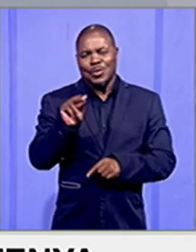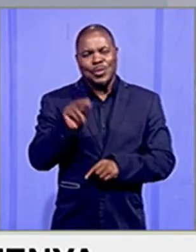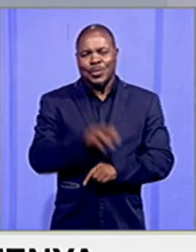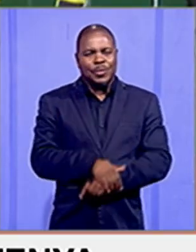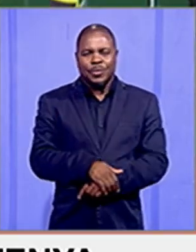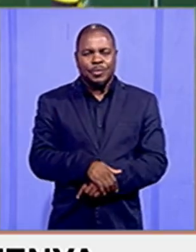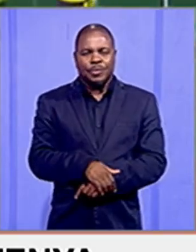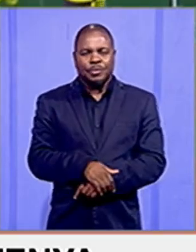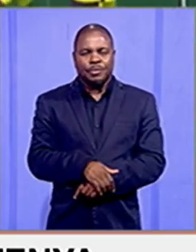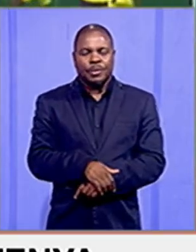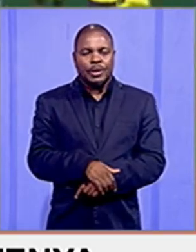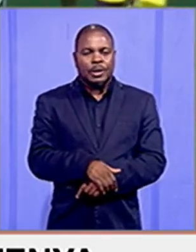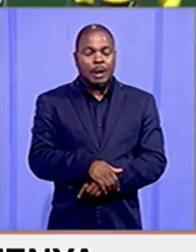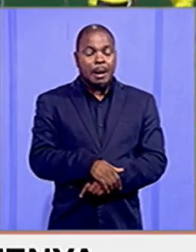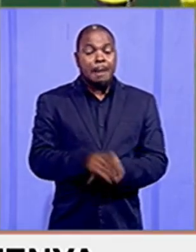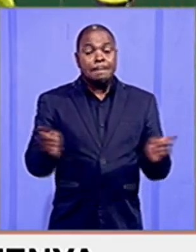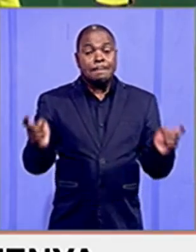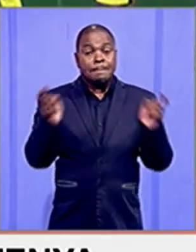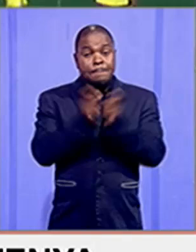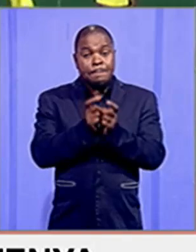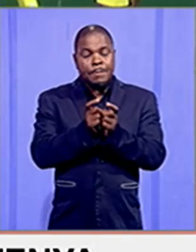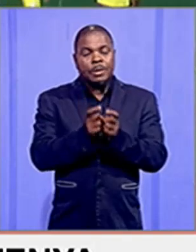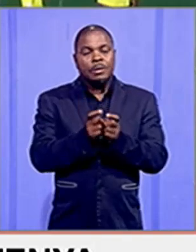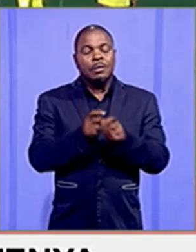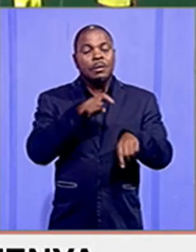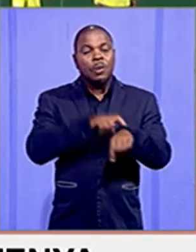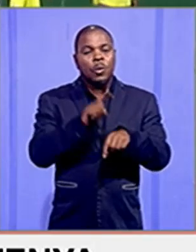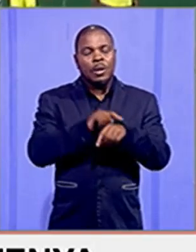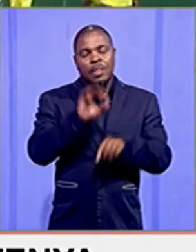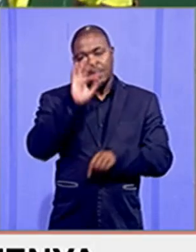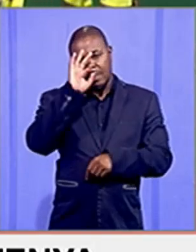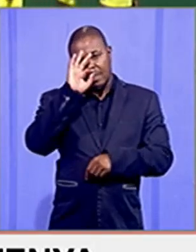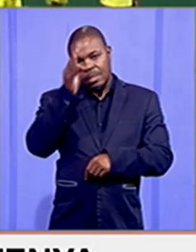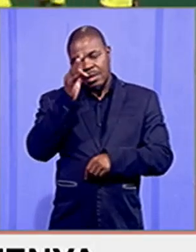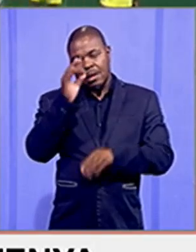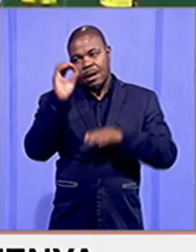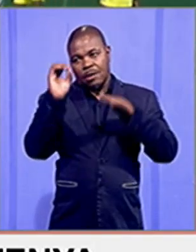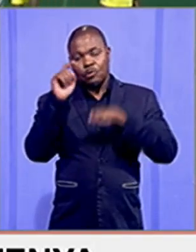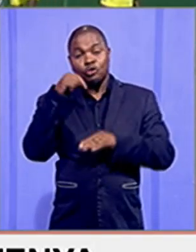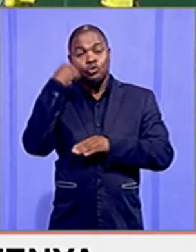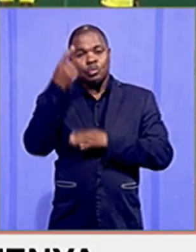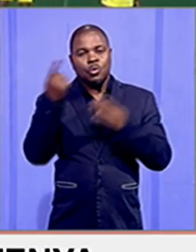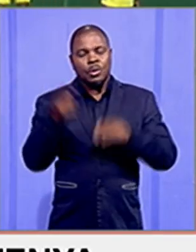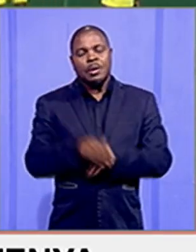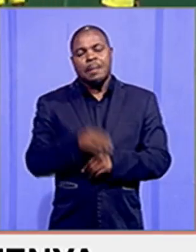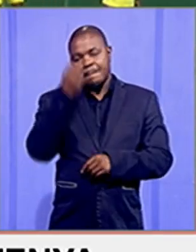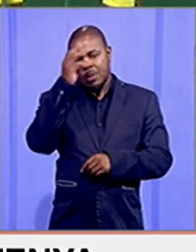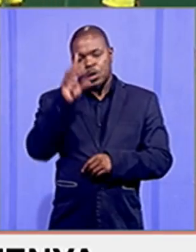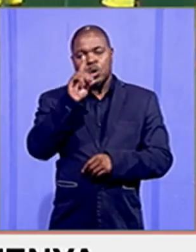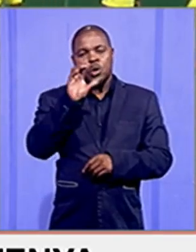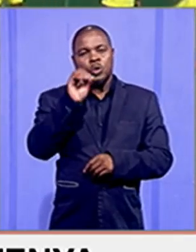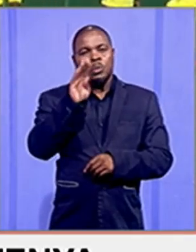well. Motshameko o tla simolola ka ura ya boraro thapama ka moso kwa Dobsonville Stadium ka kwa Soweto.